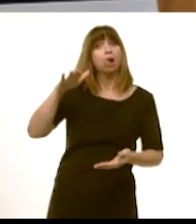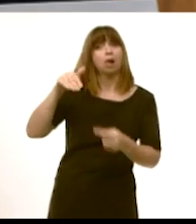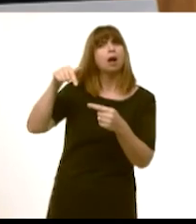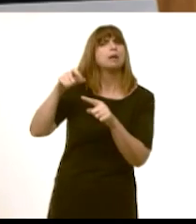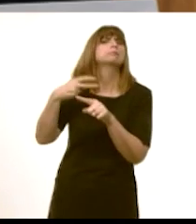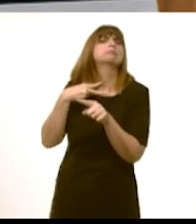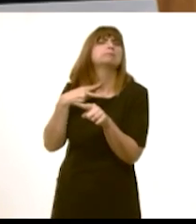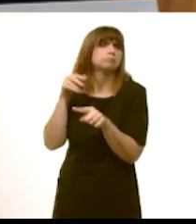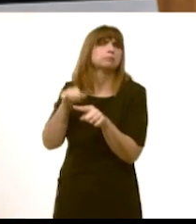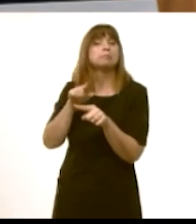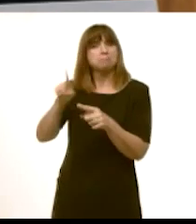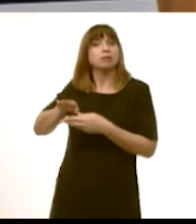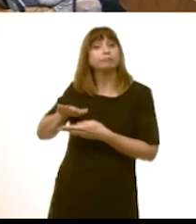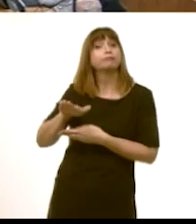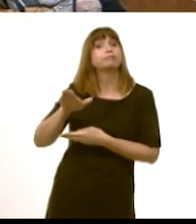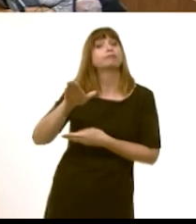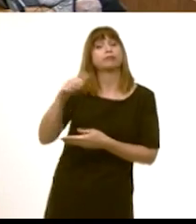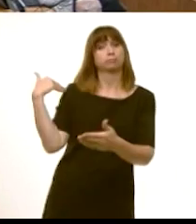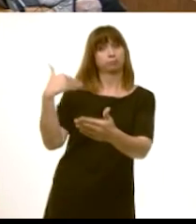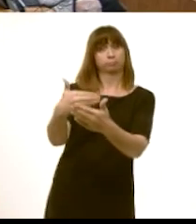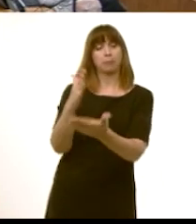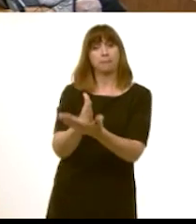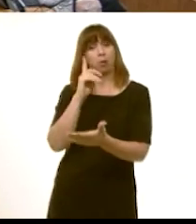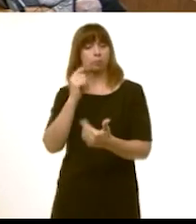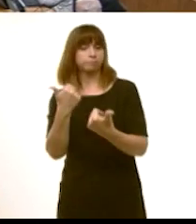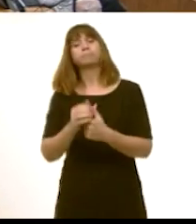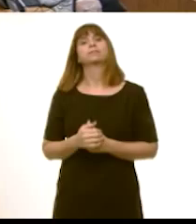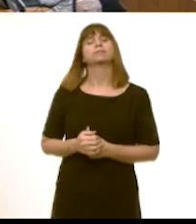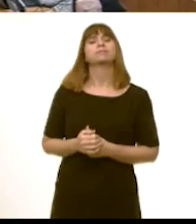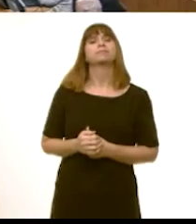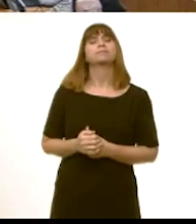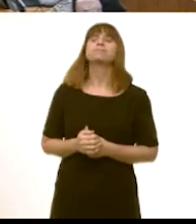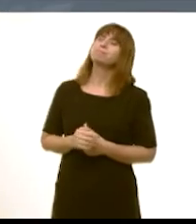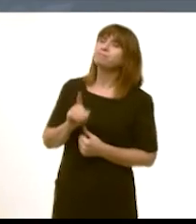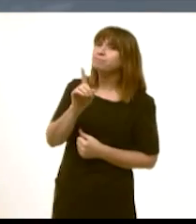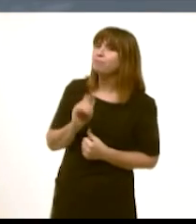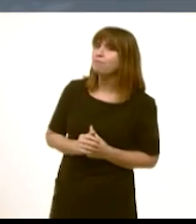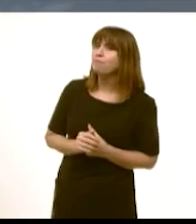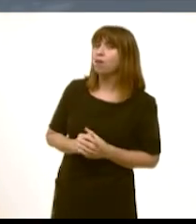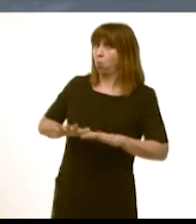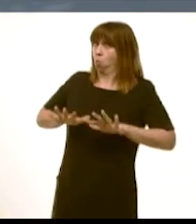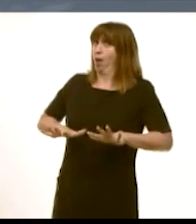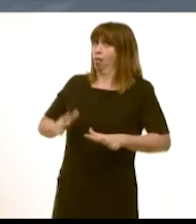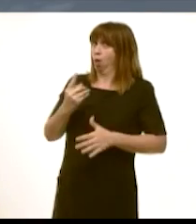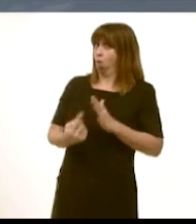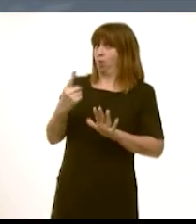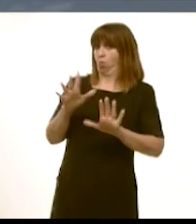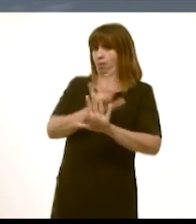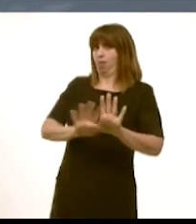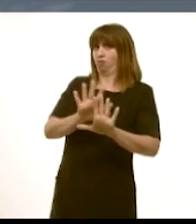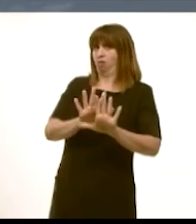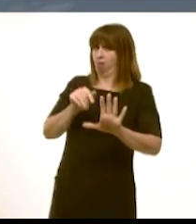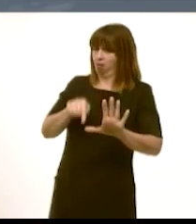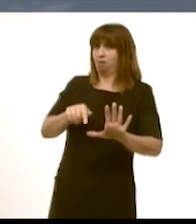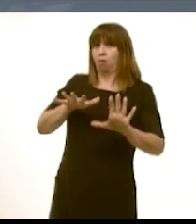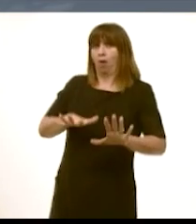nevertheless the trend remains encouraging. First Minister, the truth remains that Wales is the only part of the UK where the